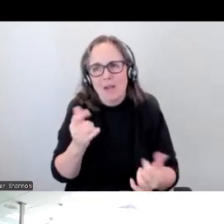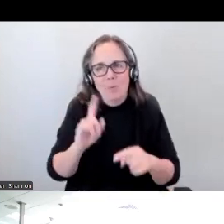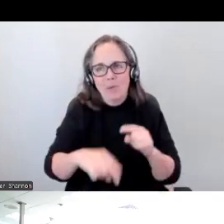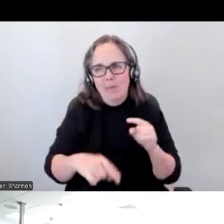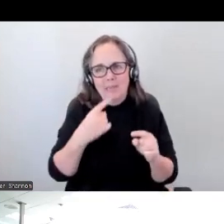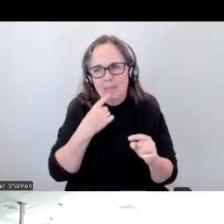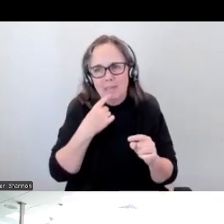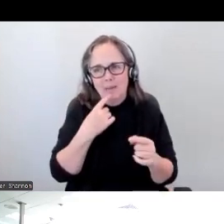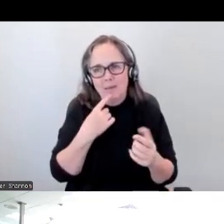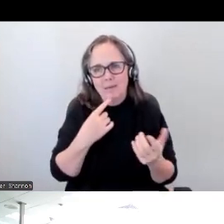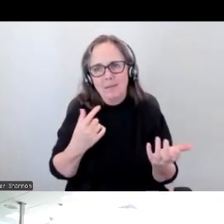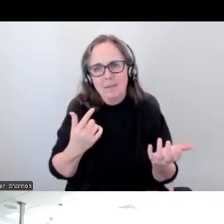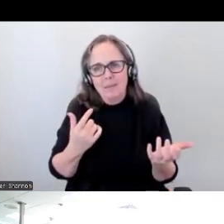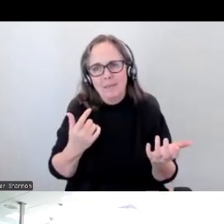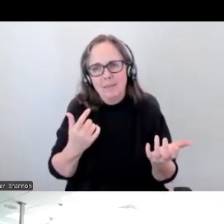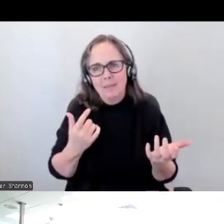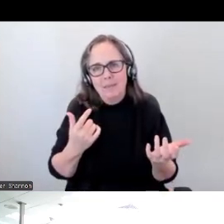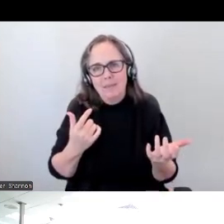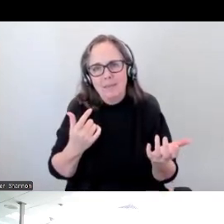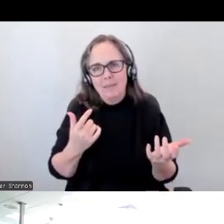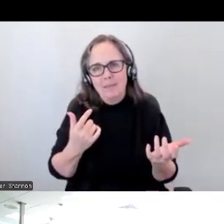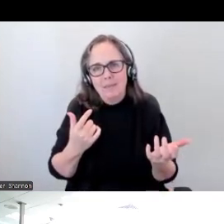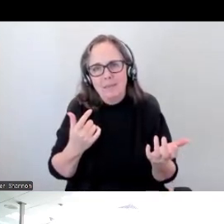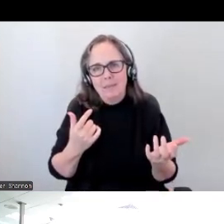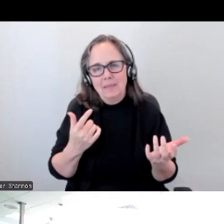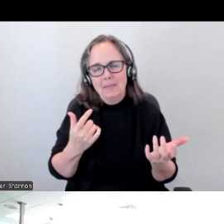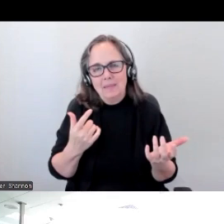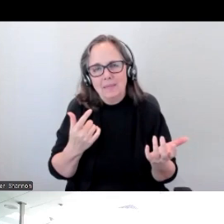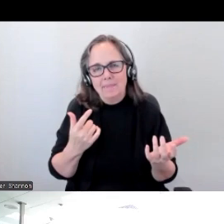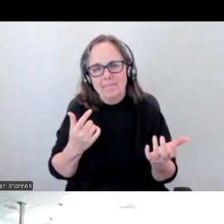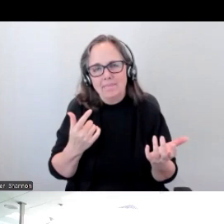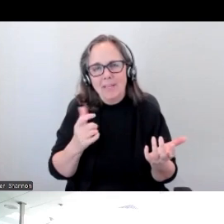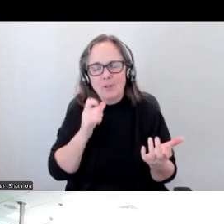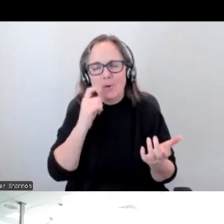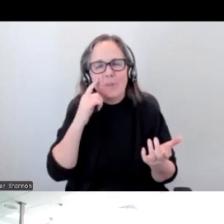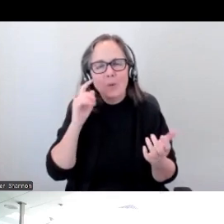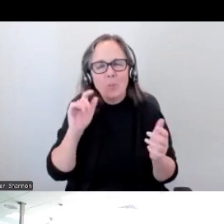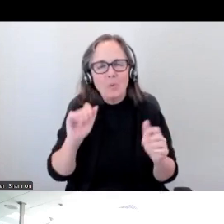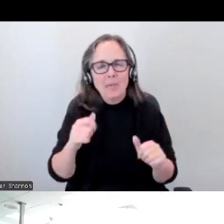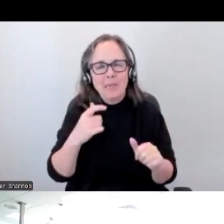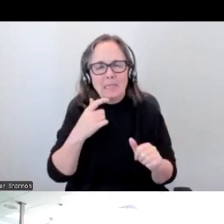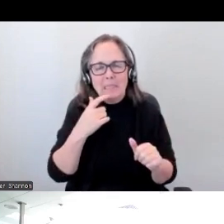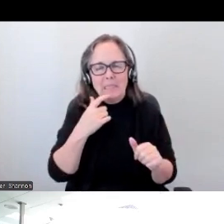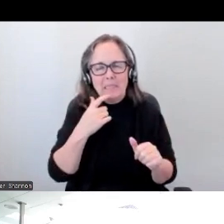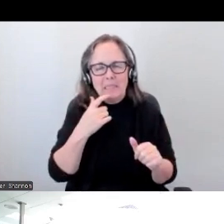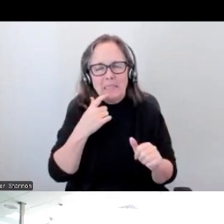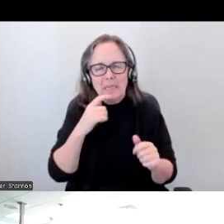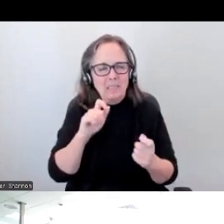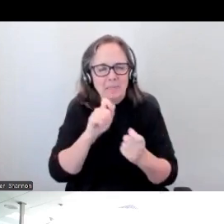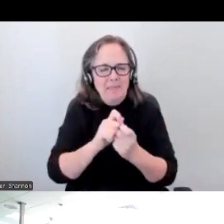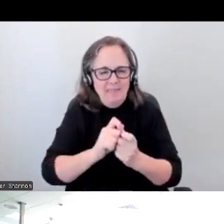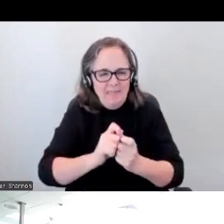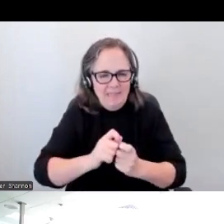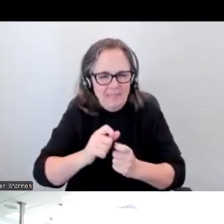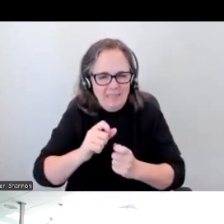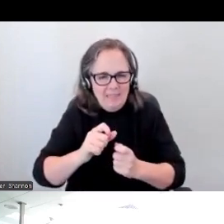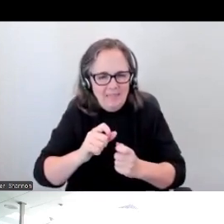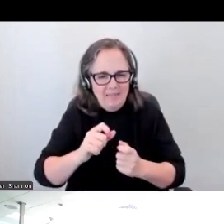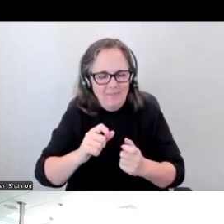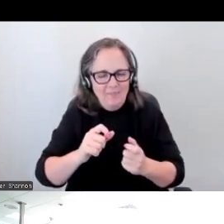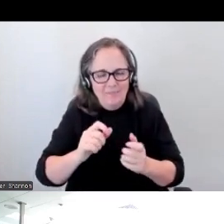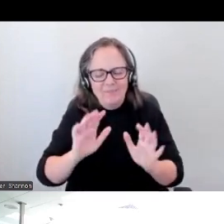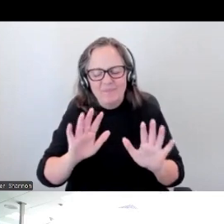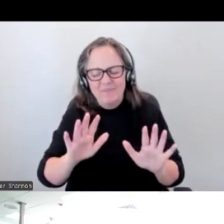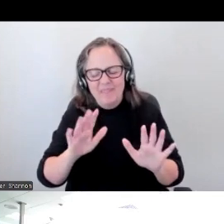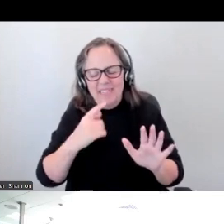say um, I don't think we're at a point yet. I go back to what you said before. Stay tuned. Hopefully,